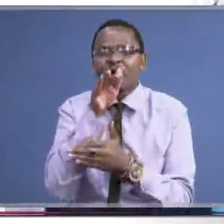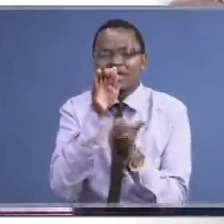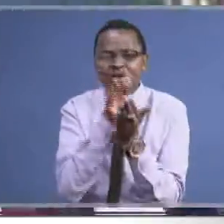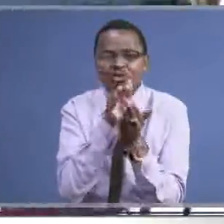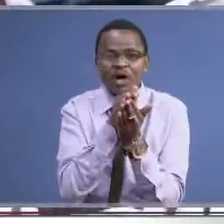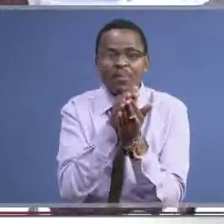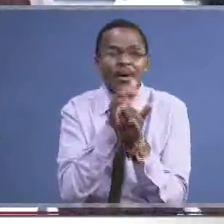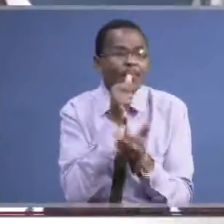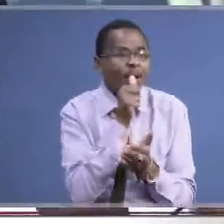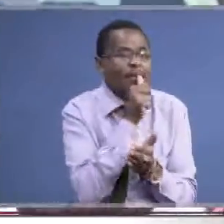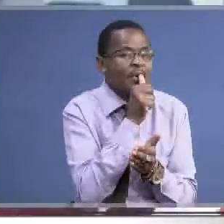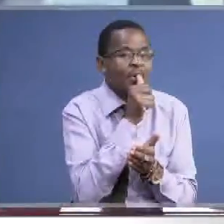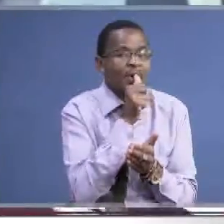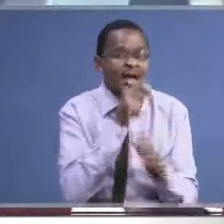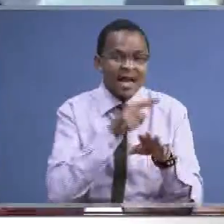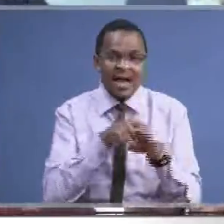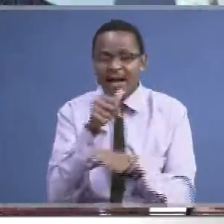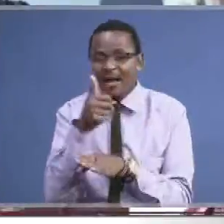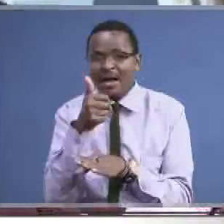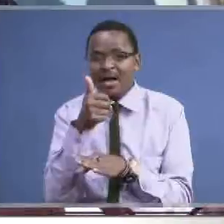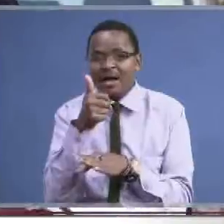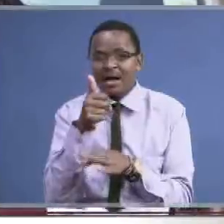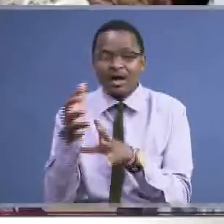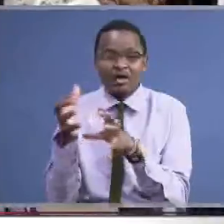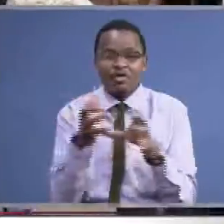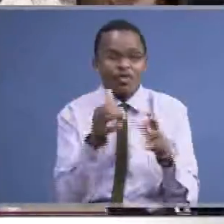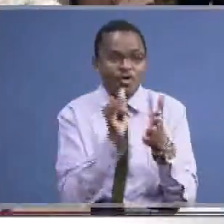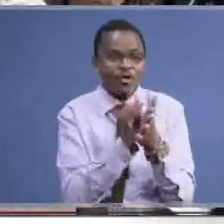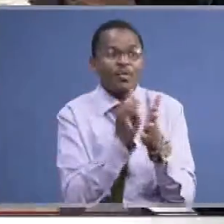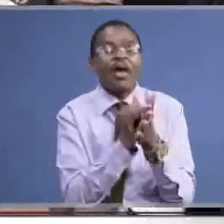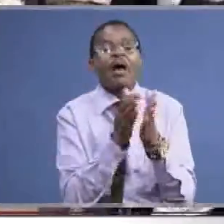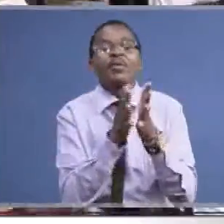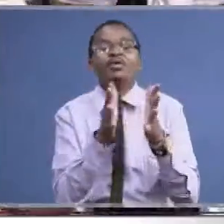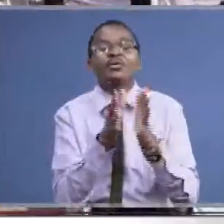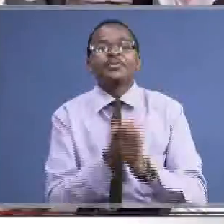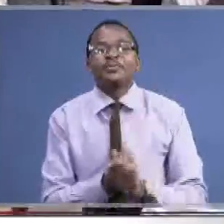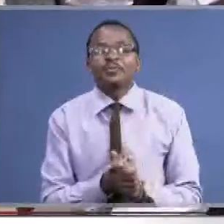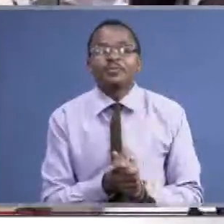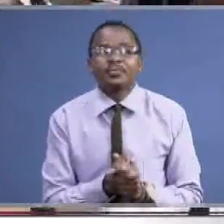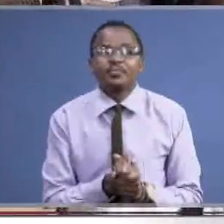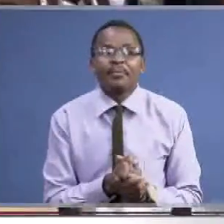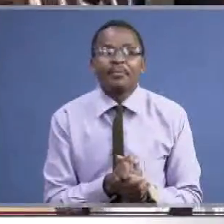up while breastfeeding, at times drawing public uproar.